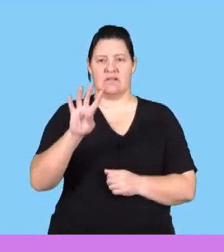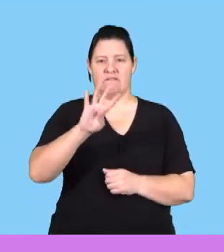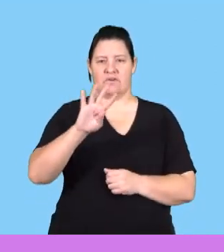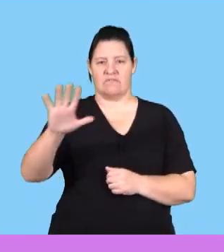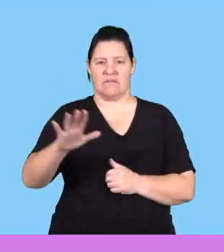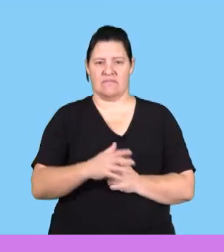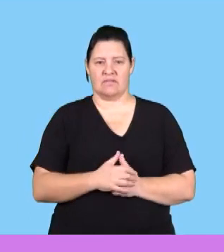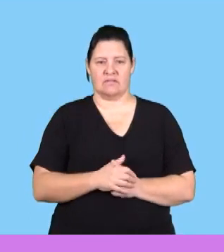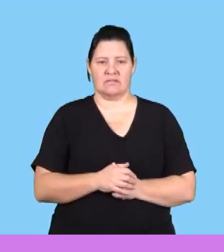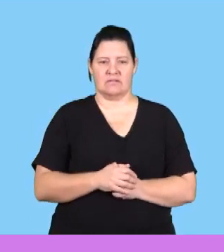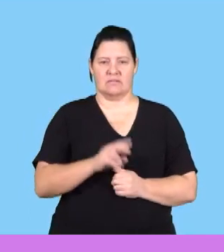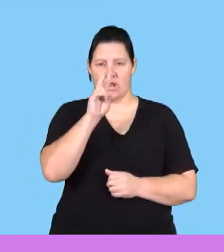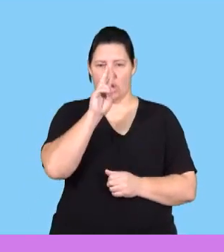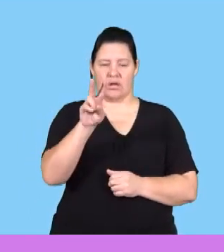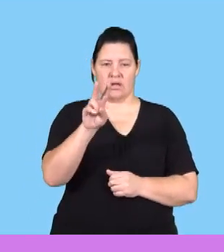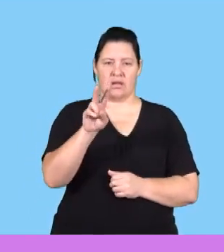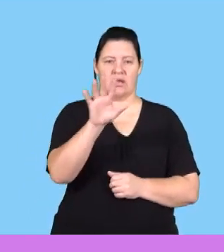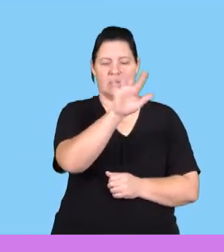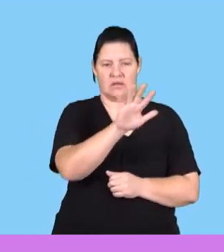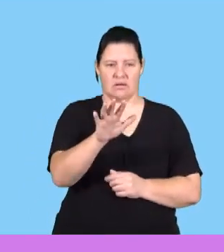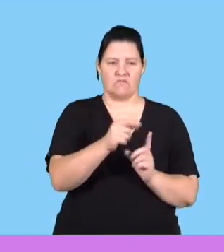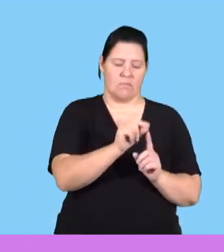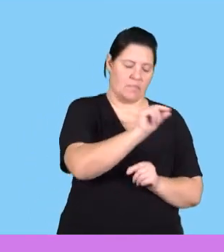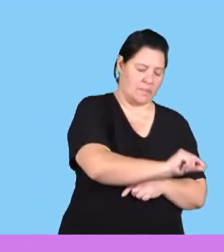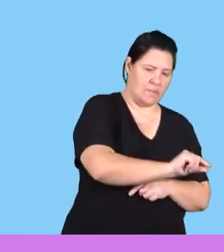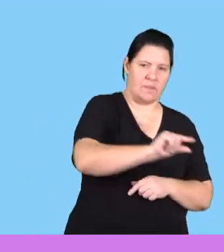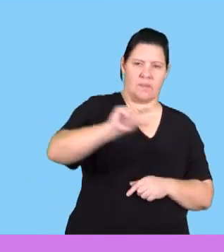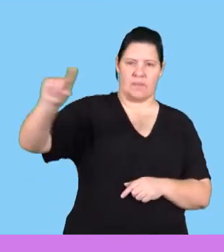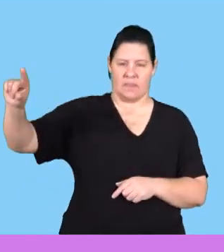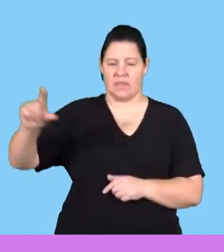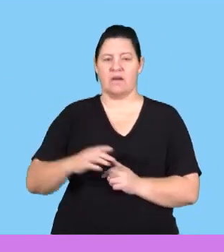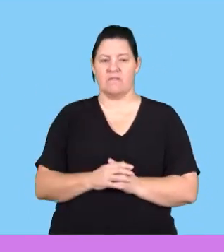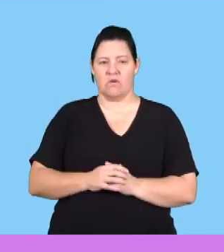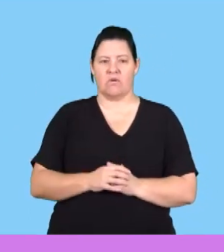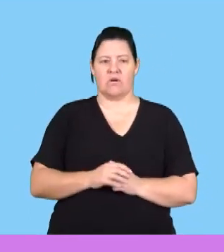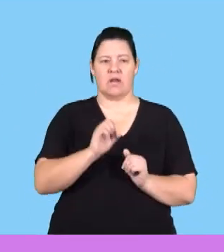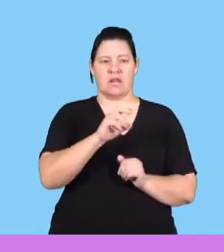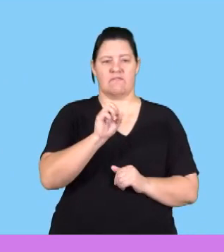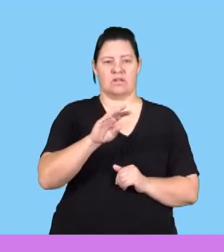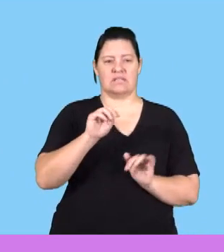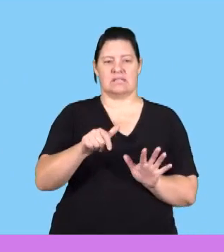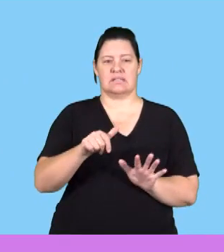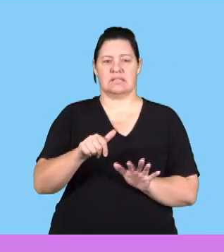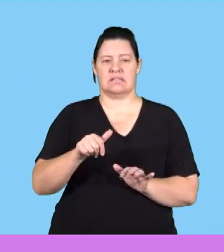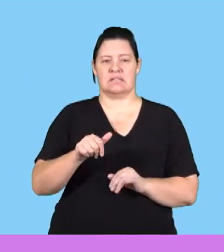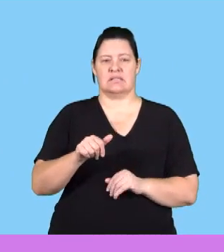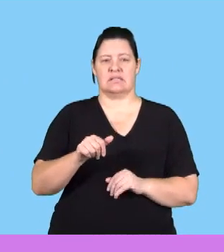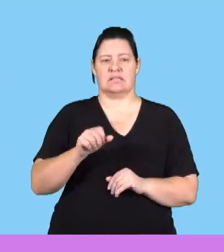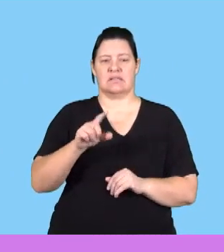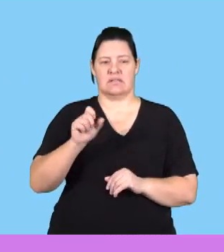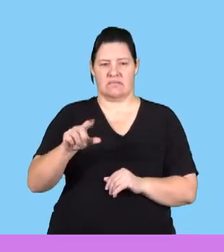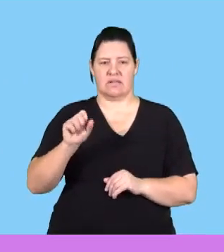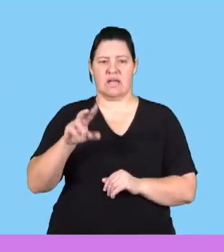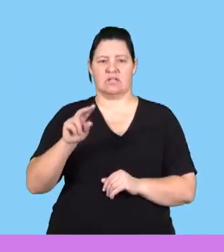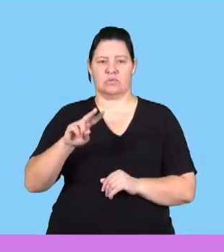and then last year, it's 45. So looking at this, we can see our range from small to big. So it's 9, 14, 15,